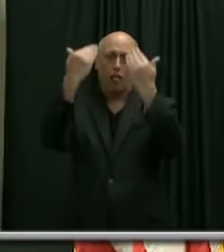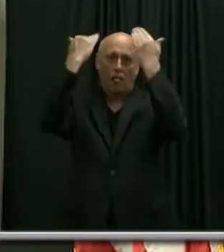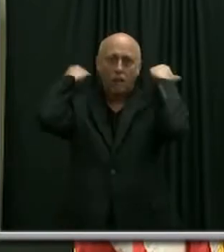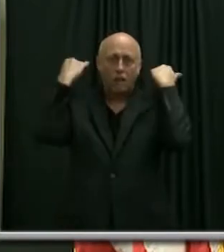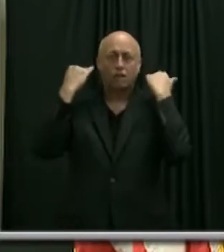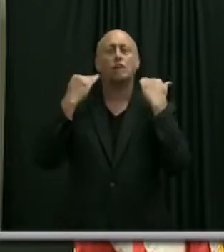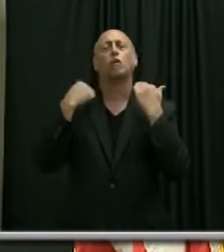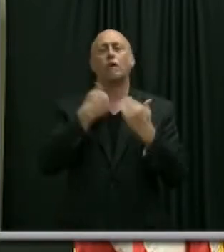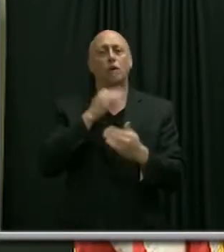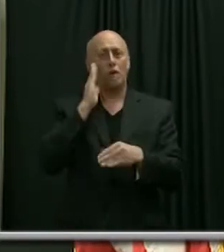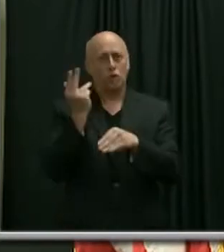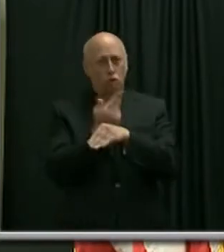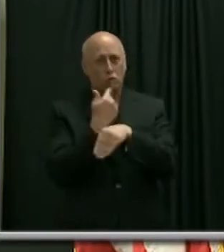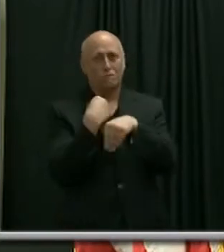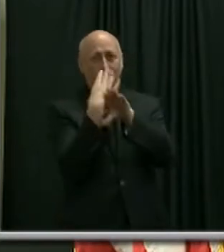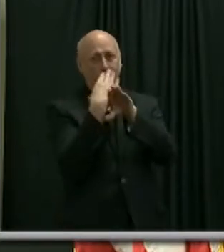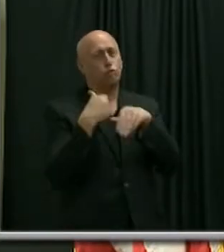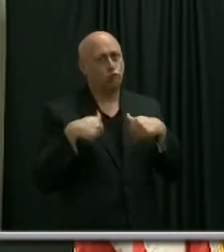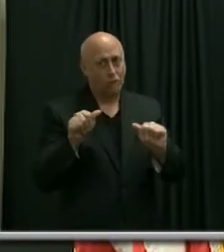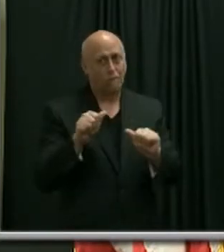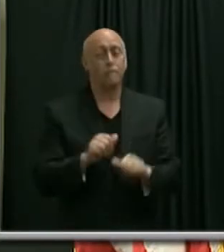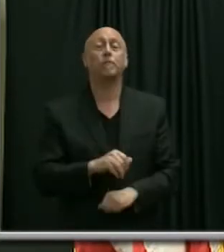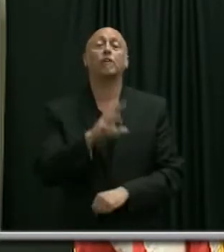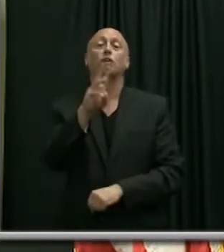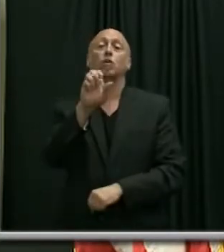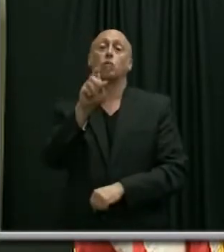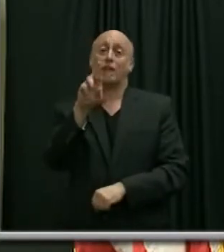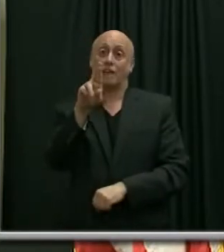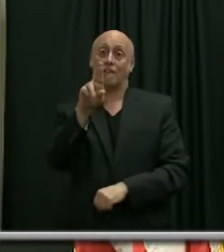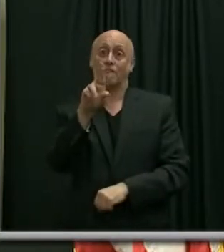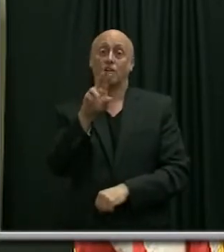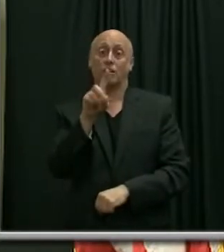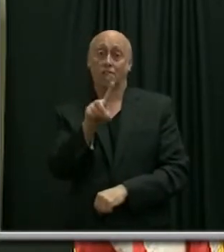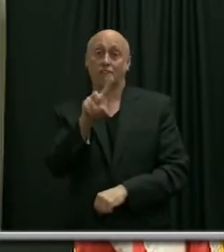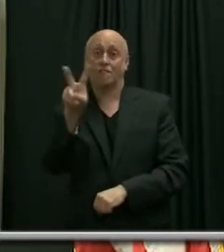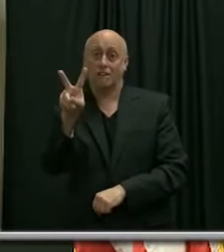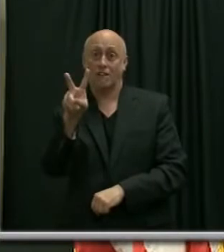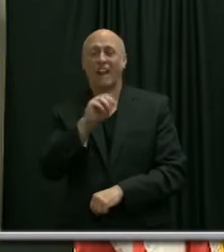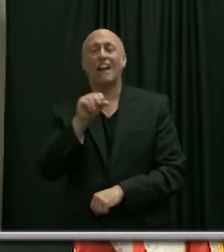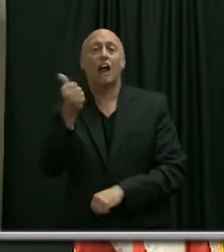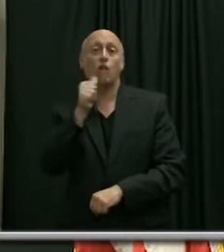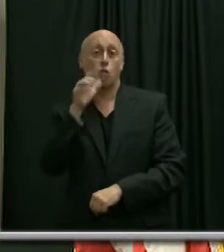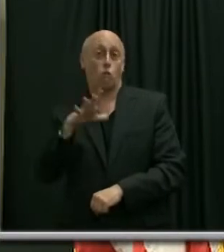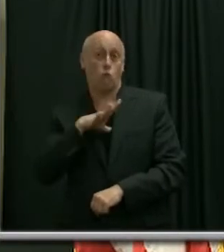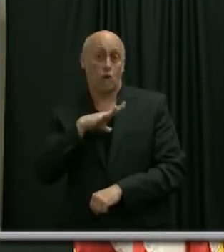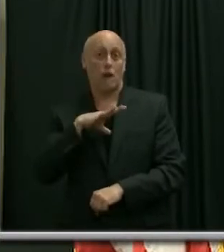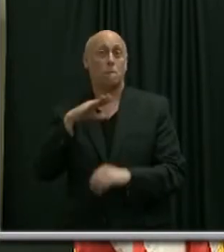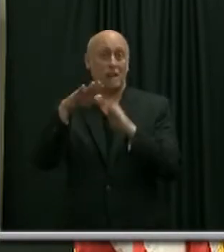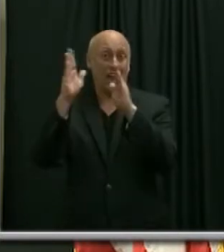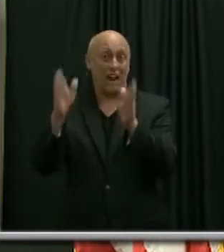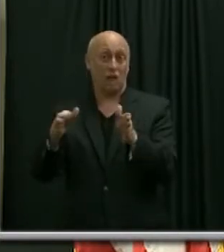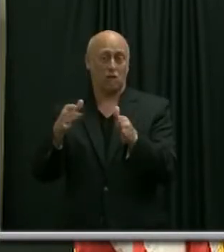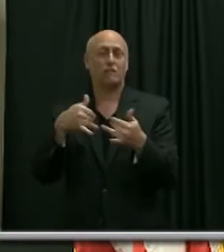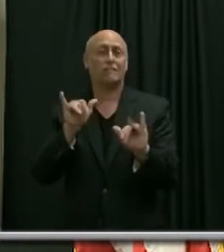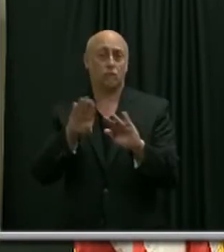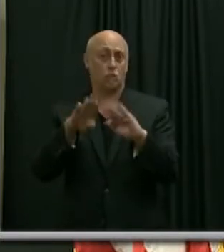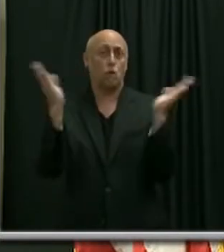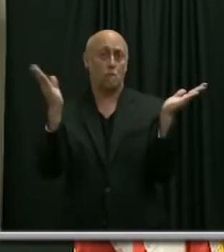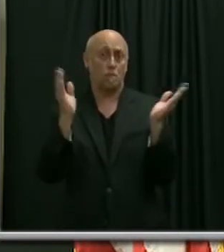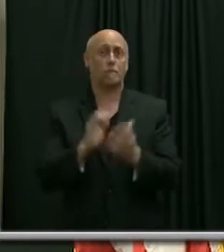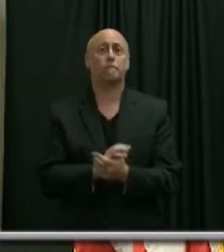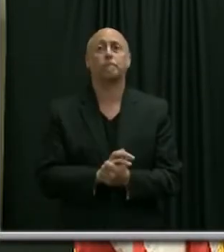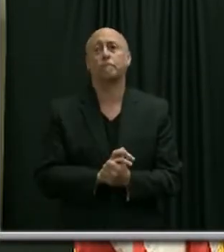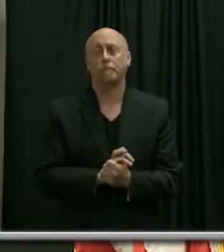In addition to the Ywca Domestic Violence Center or shelter remaining open, as Diane stated, we do have both